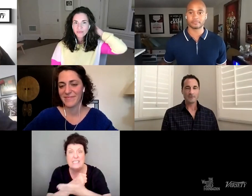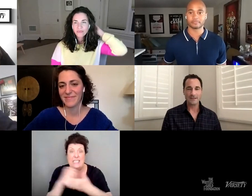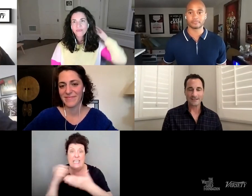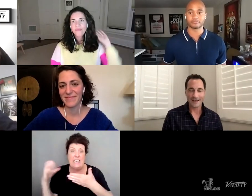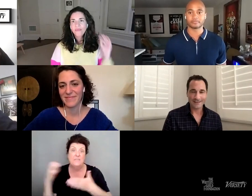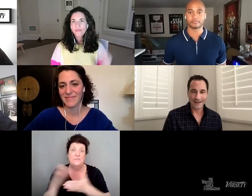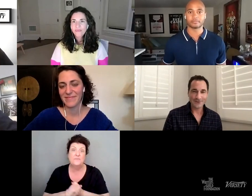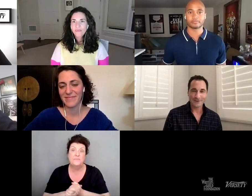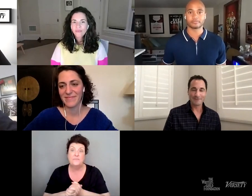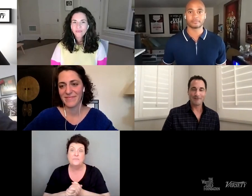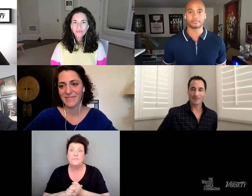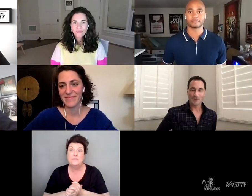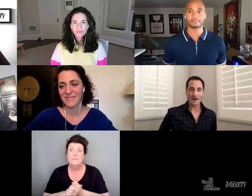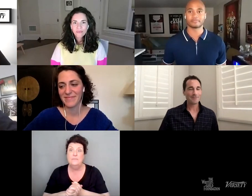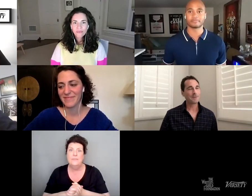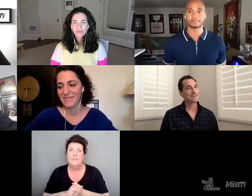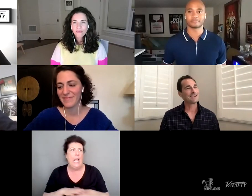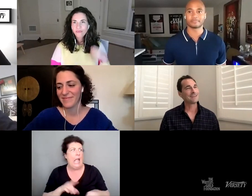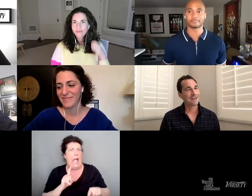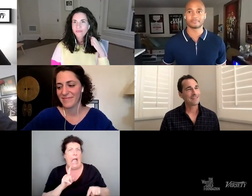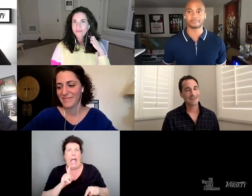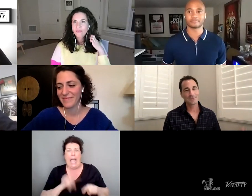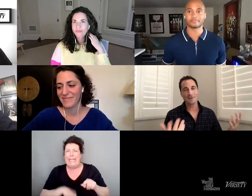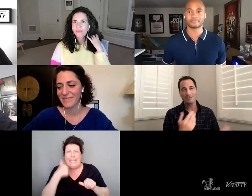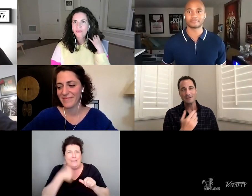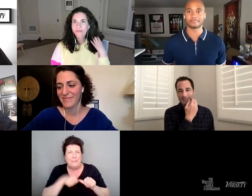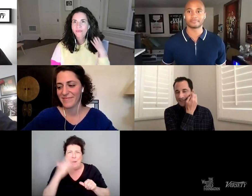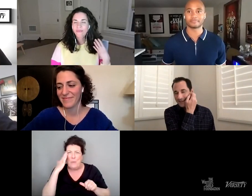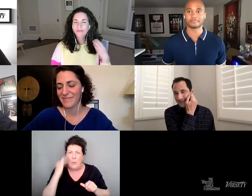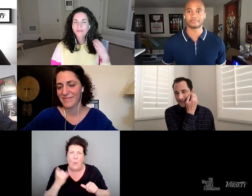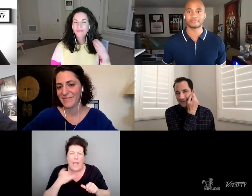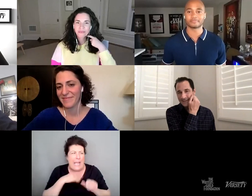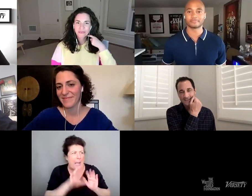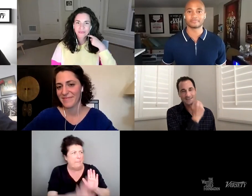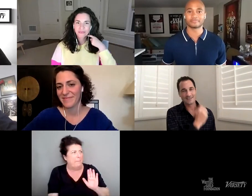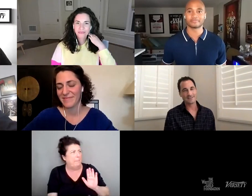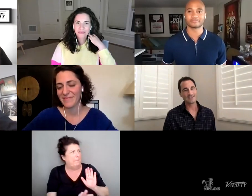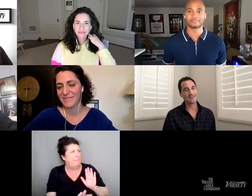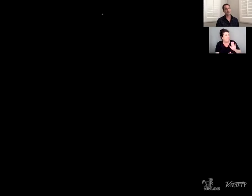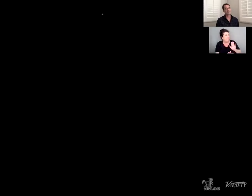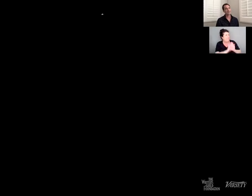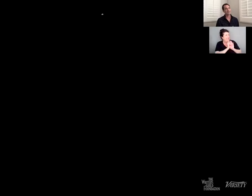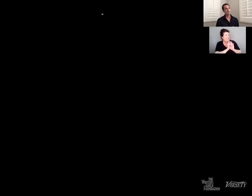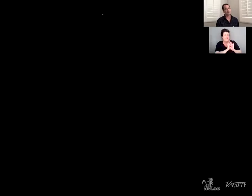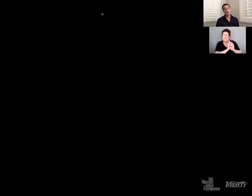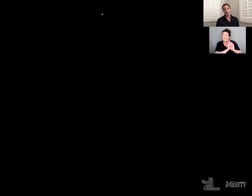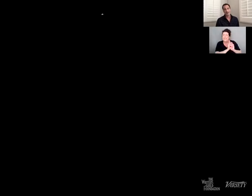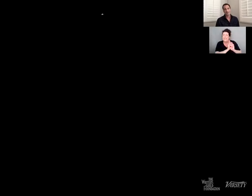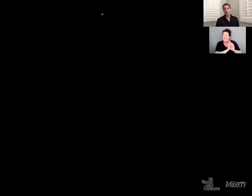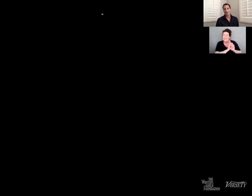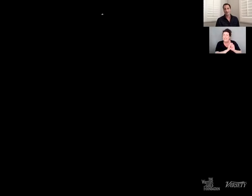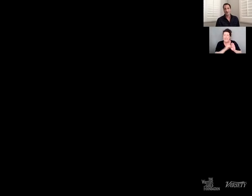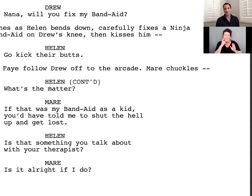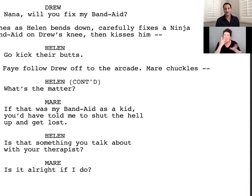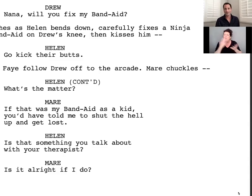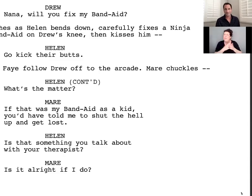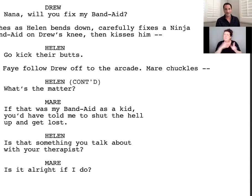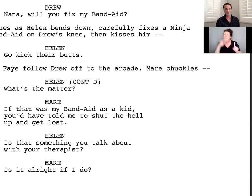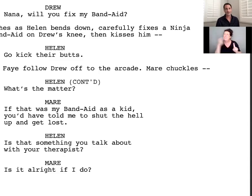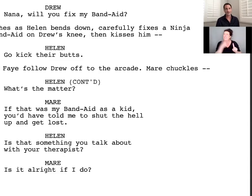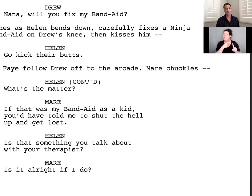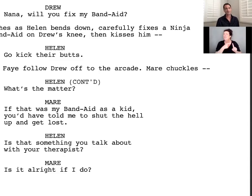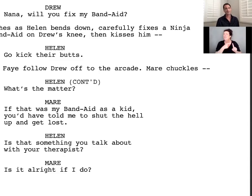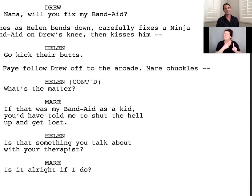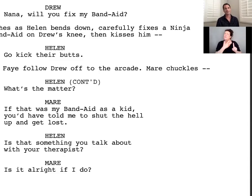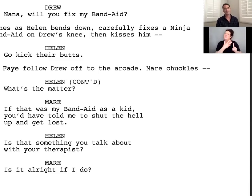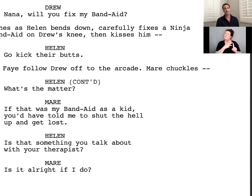Oh goodness. I don't even remember why I picked it now. I think it's probably just, uh, uh, epitomizes what the show is in